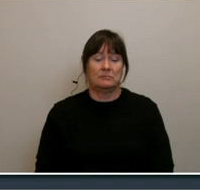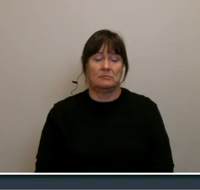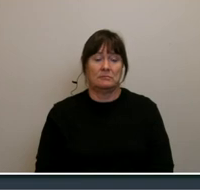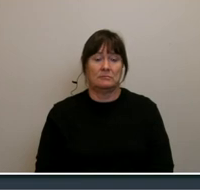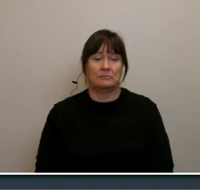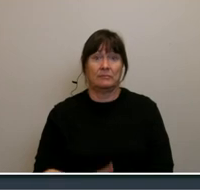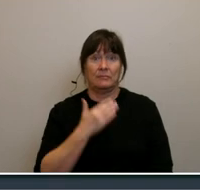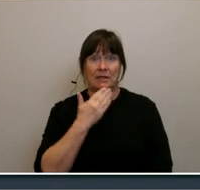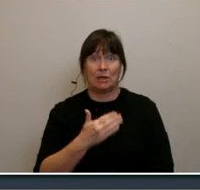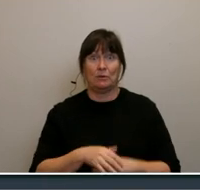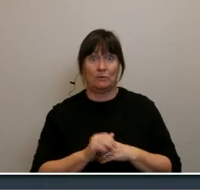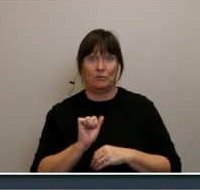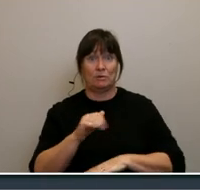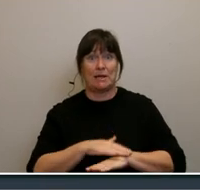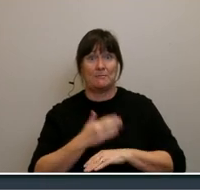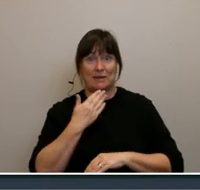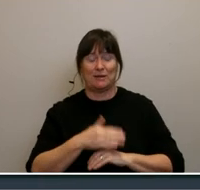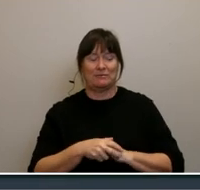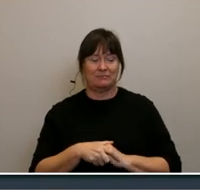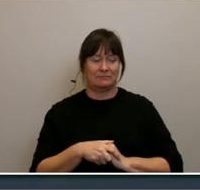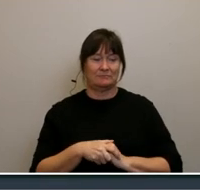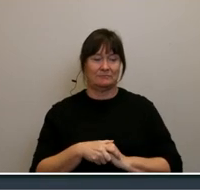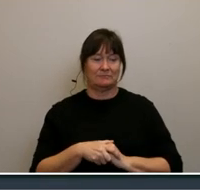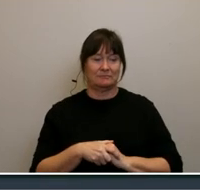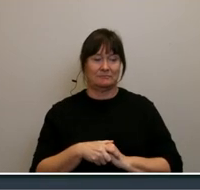Right. Thank you very much for your time today, Pip. Thank you.